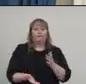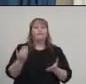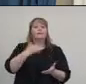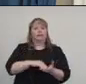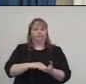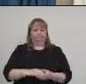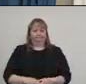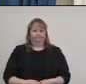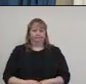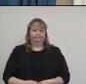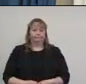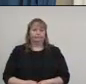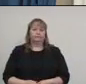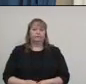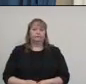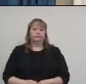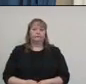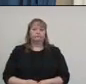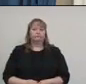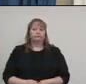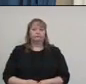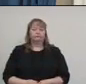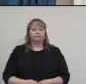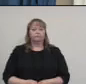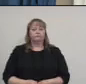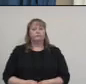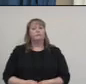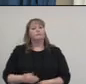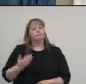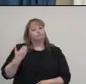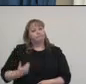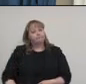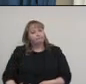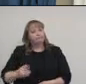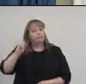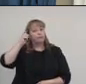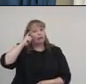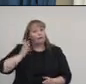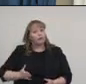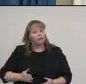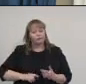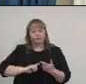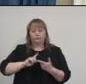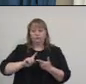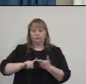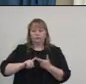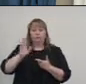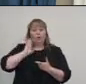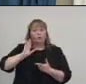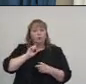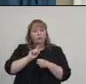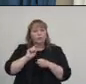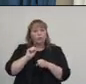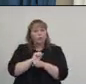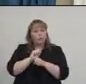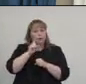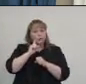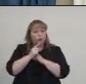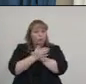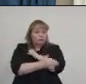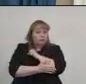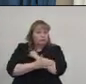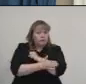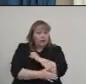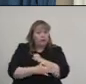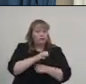a former locally elected official, and most importantly, as a father and as a husband, I share our collective goal of seeing